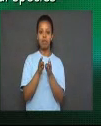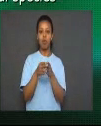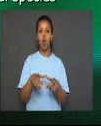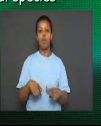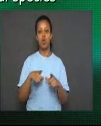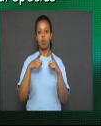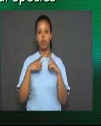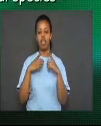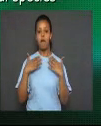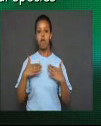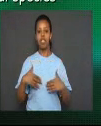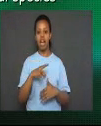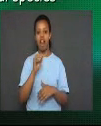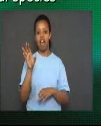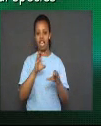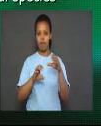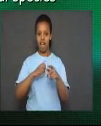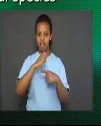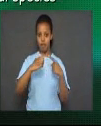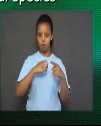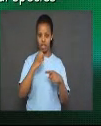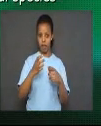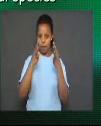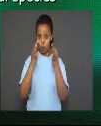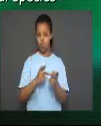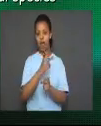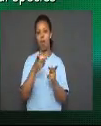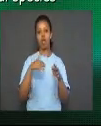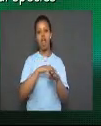and chemical environment in a particular area.